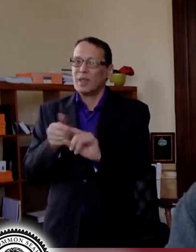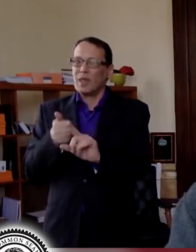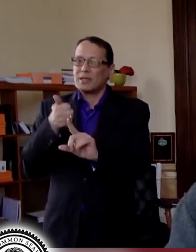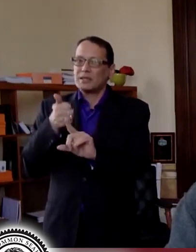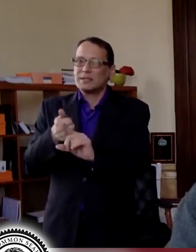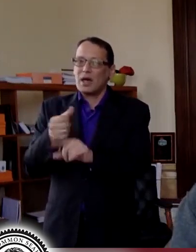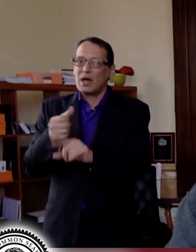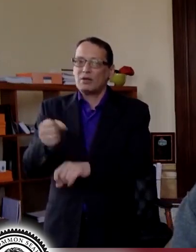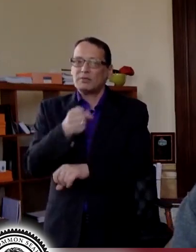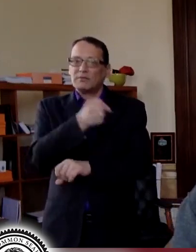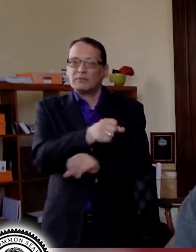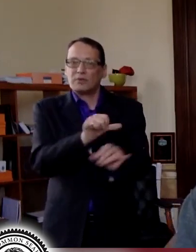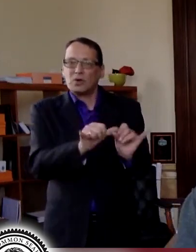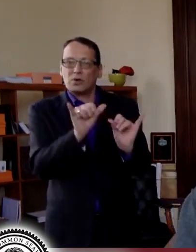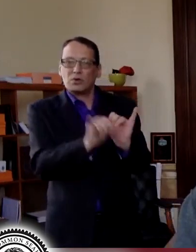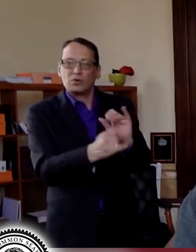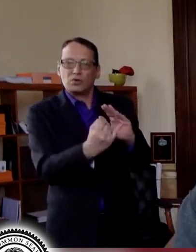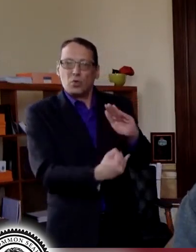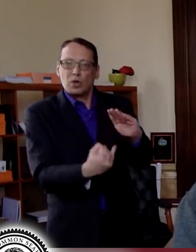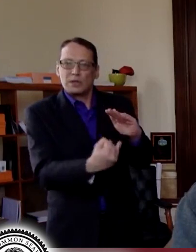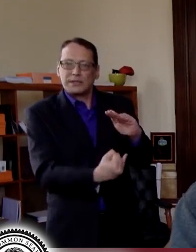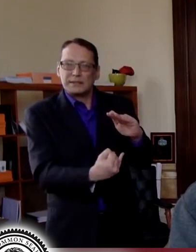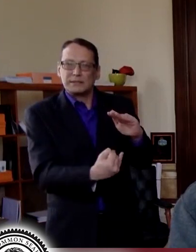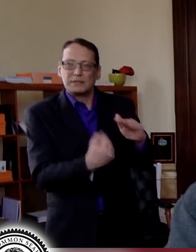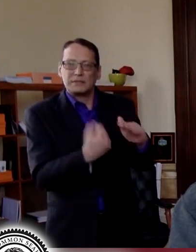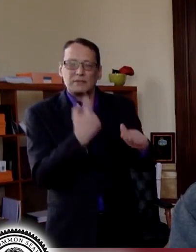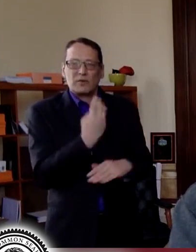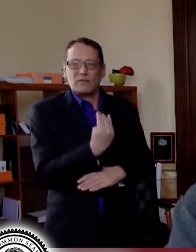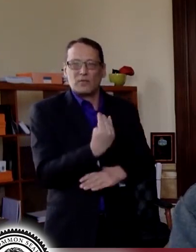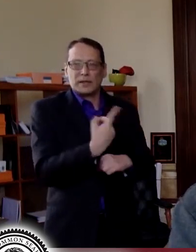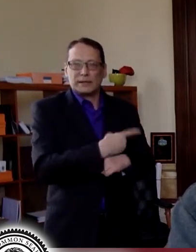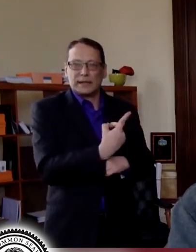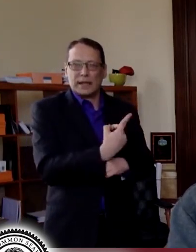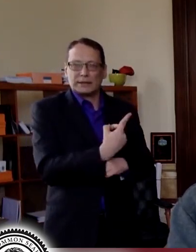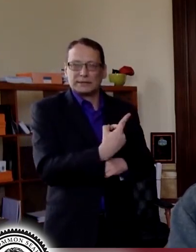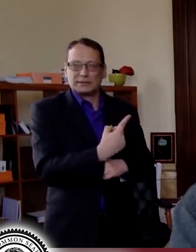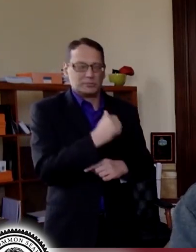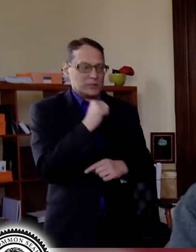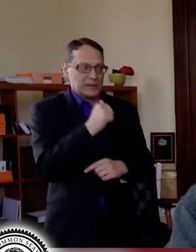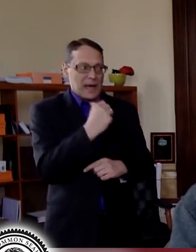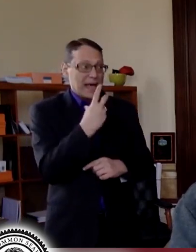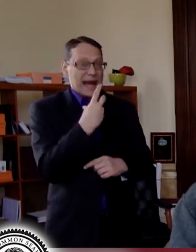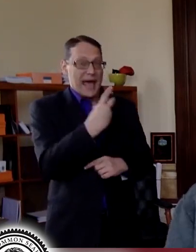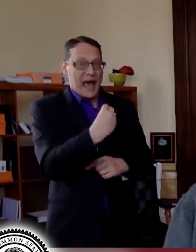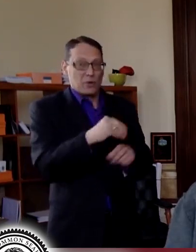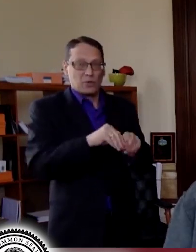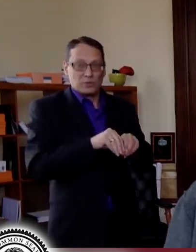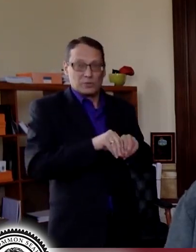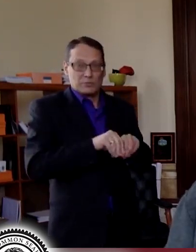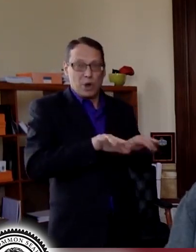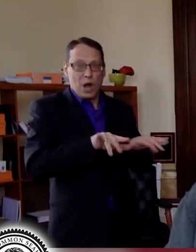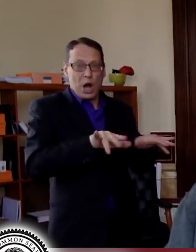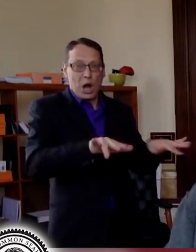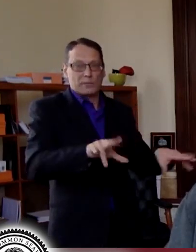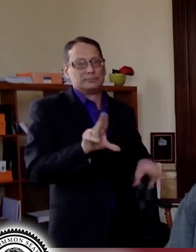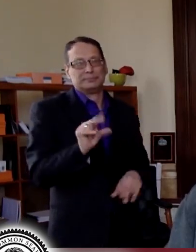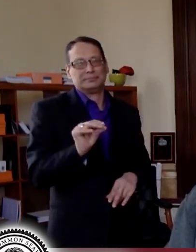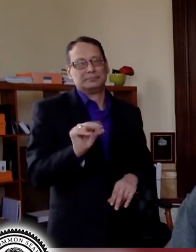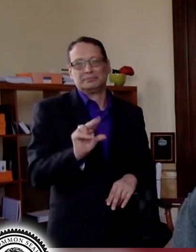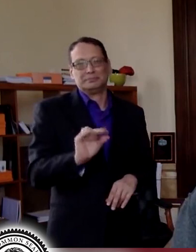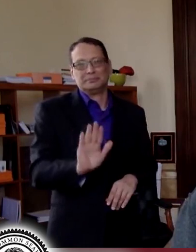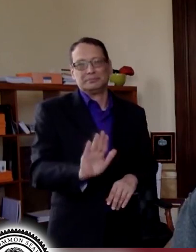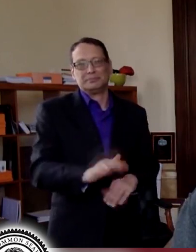self-quarantine those folks and check on them for the 14 days so that they aren't possibly out spreading it in case they